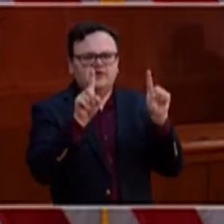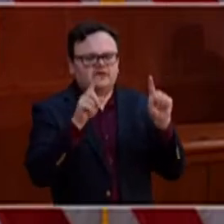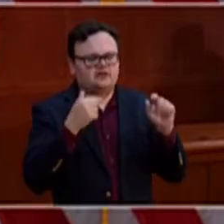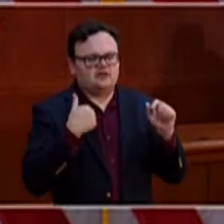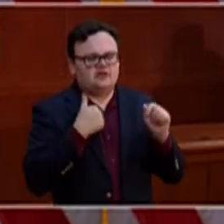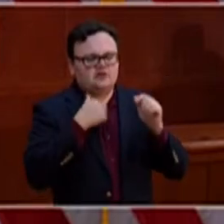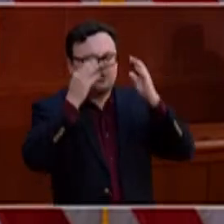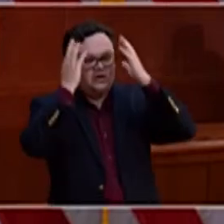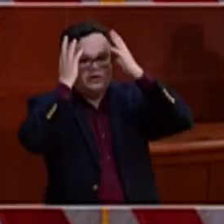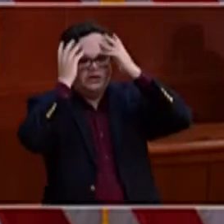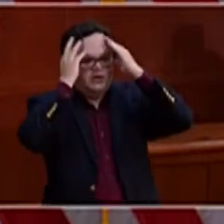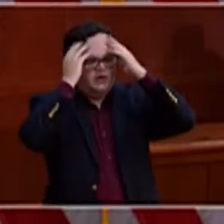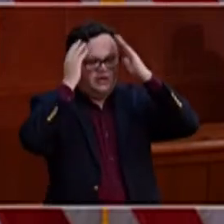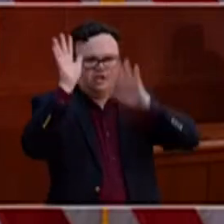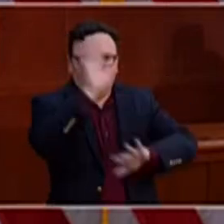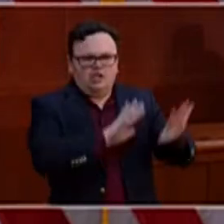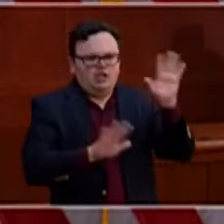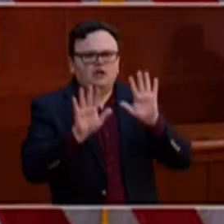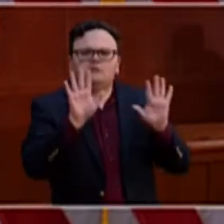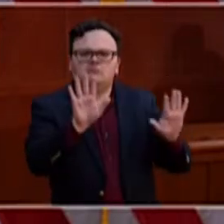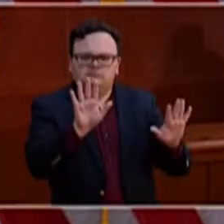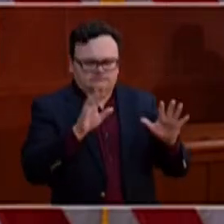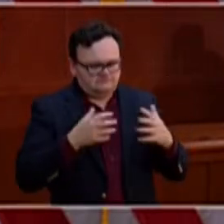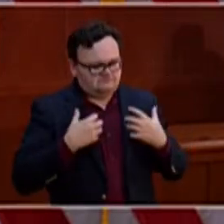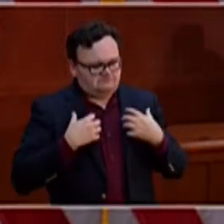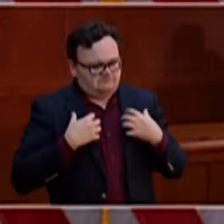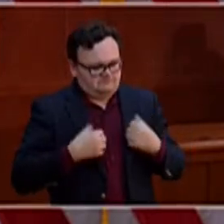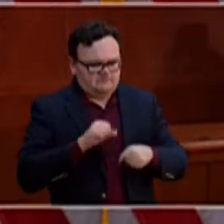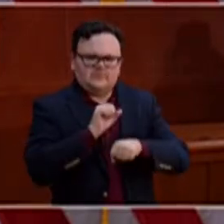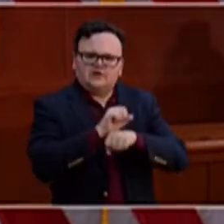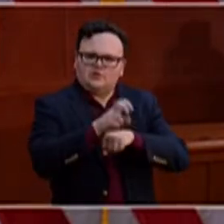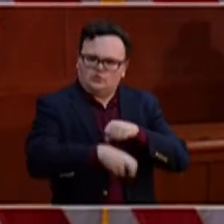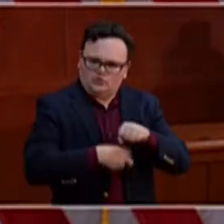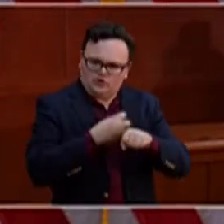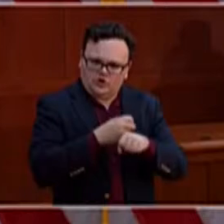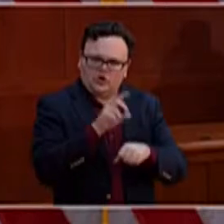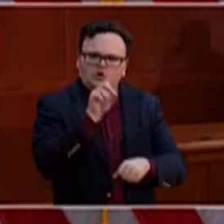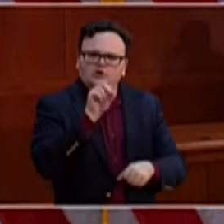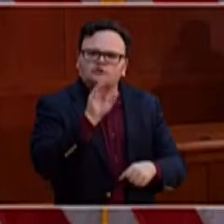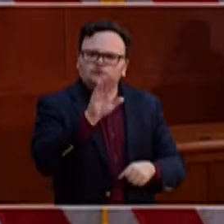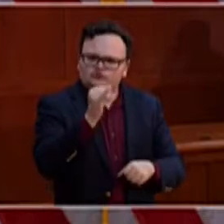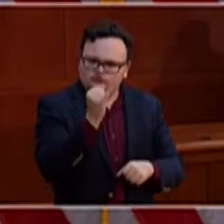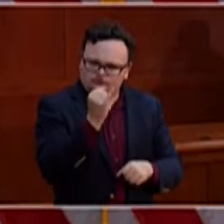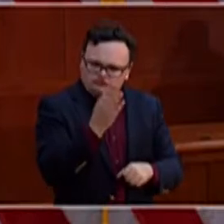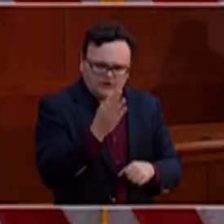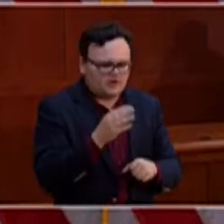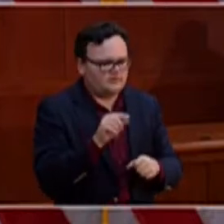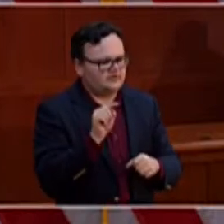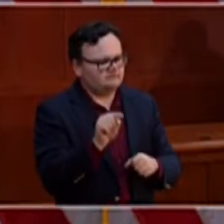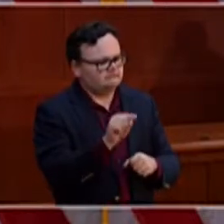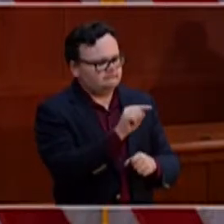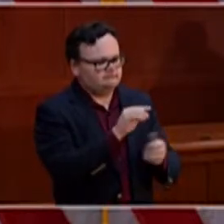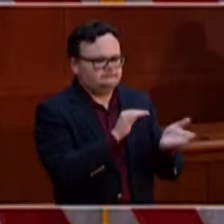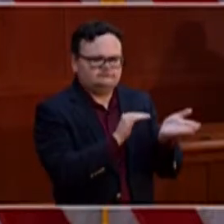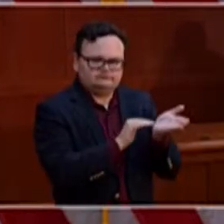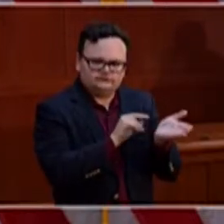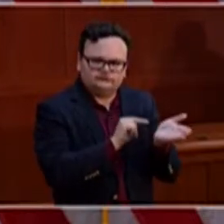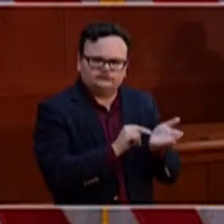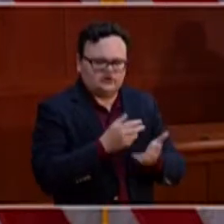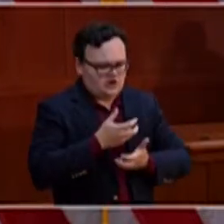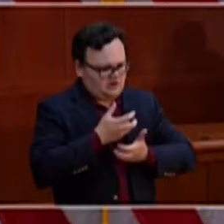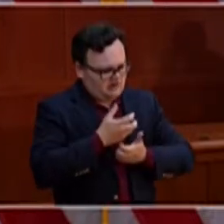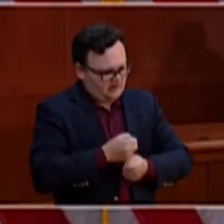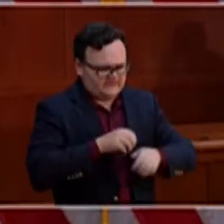panic or hair on fire. Just do your job, do it. It's a very confident way, I think, that they've approached this, and it really does make a difference, and I